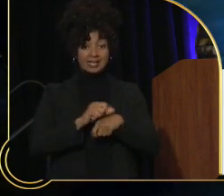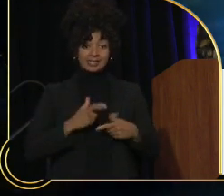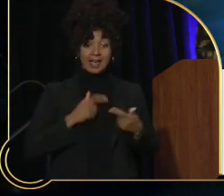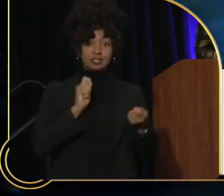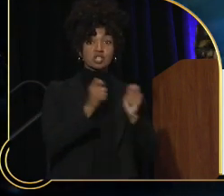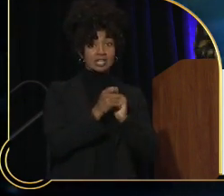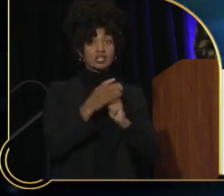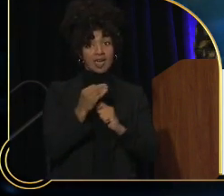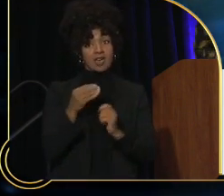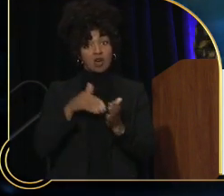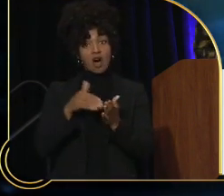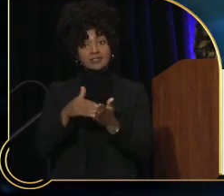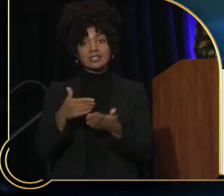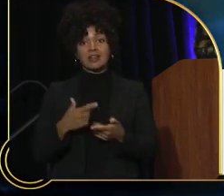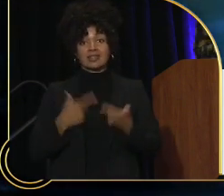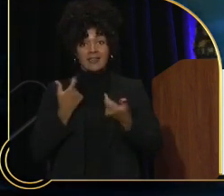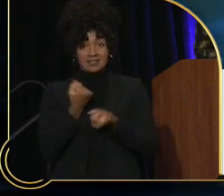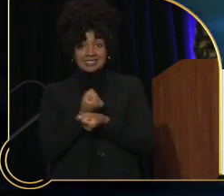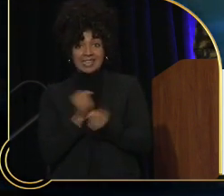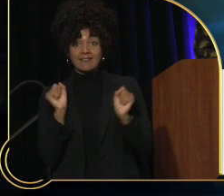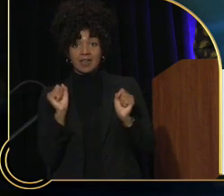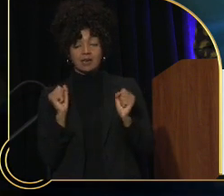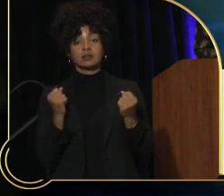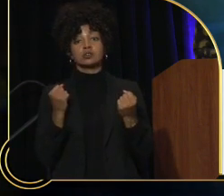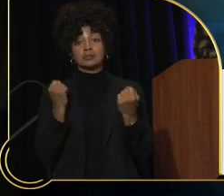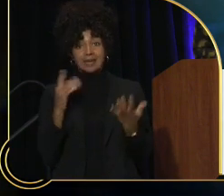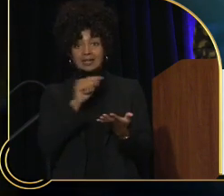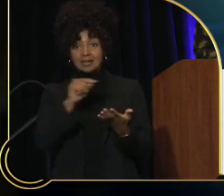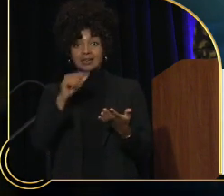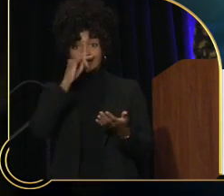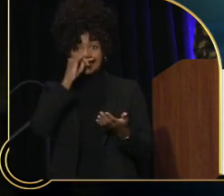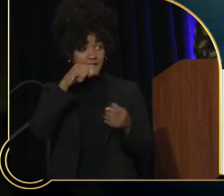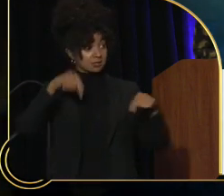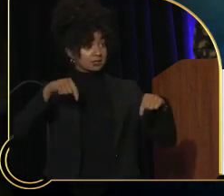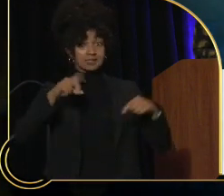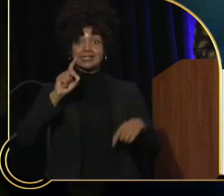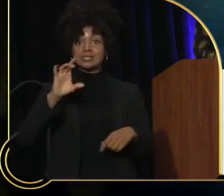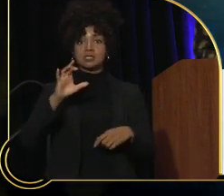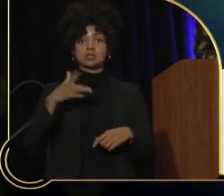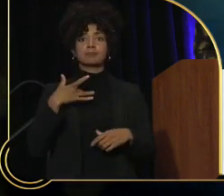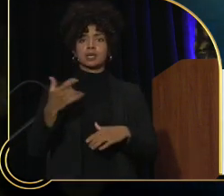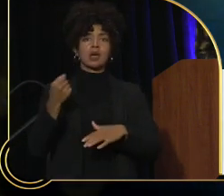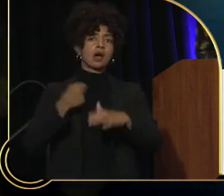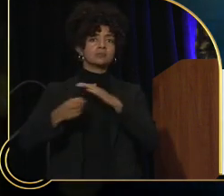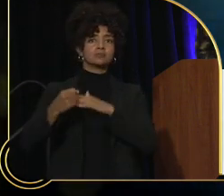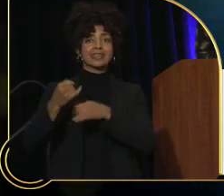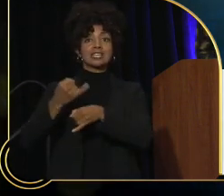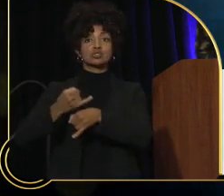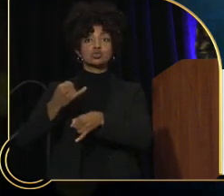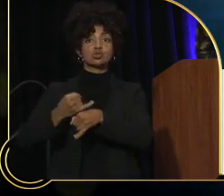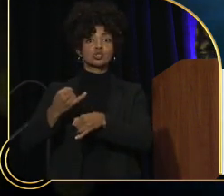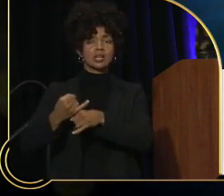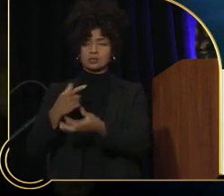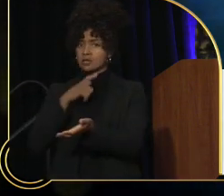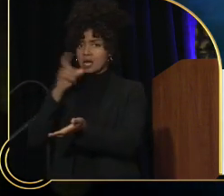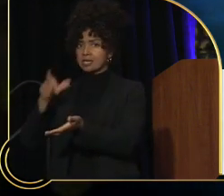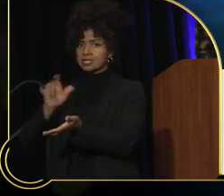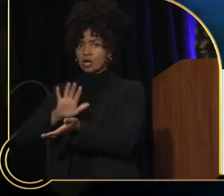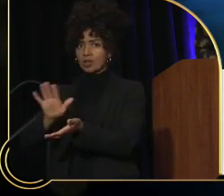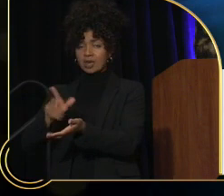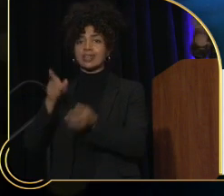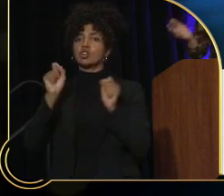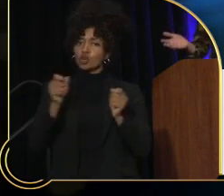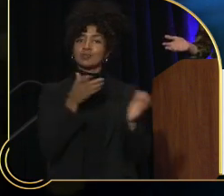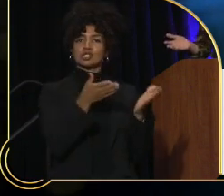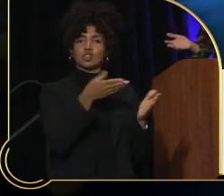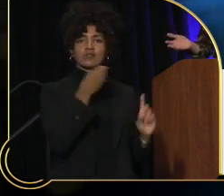are kids in DC that are being put into institutions unnecessarily when they could be served at home.